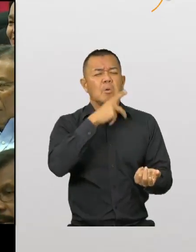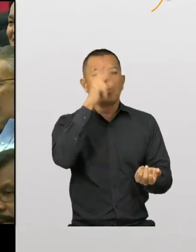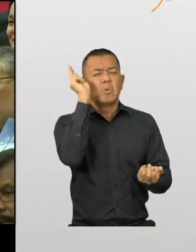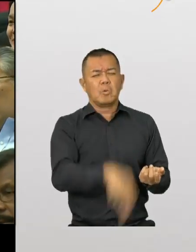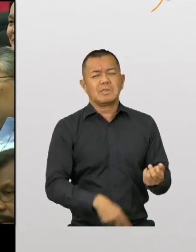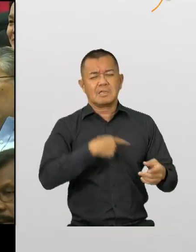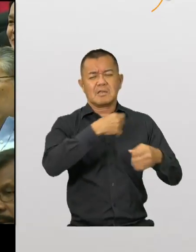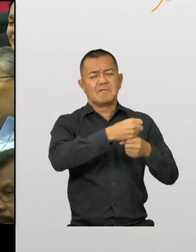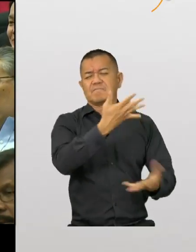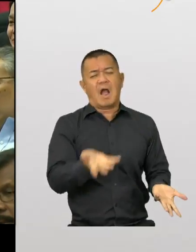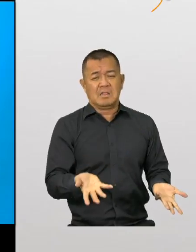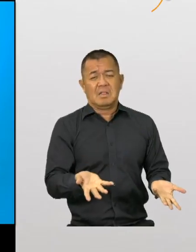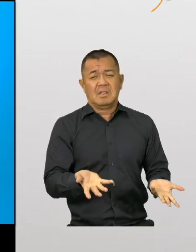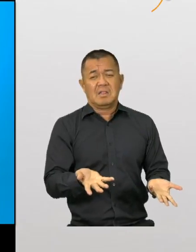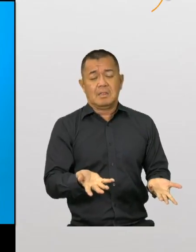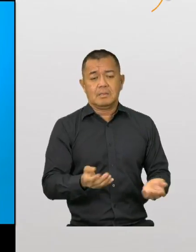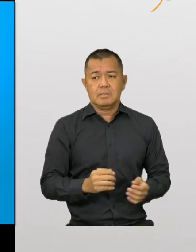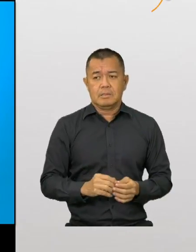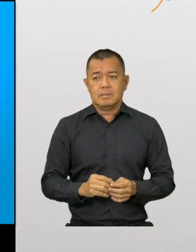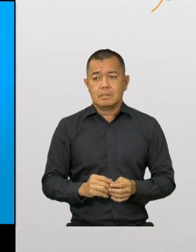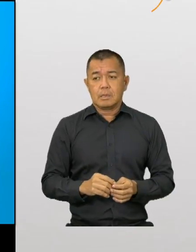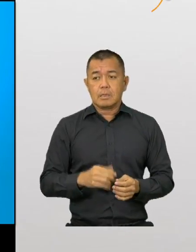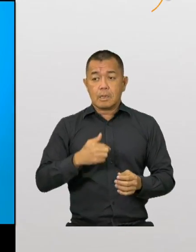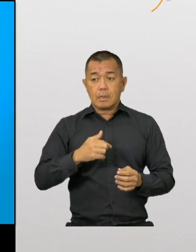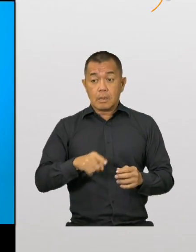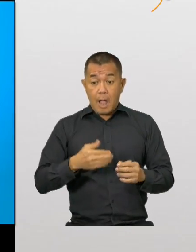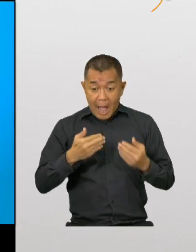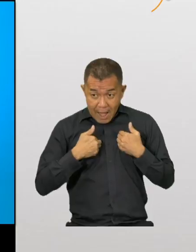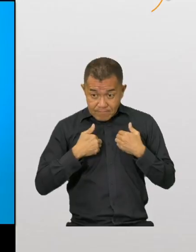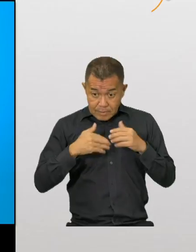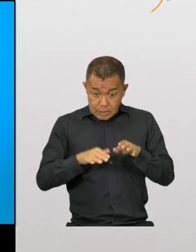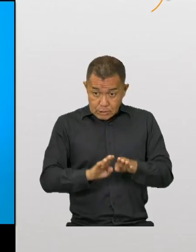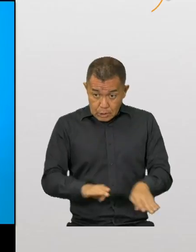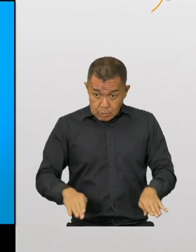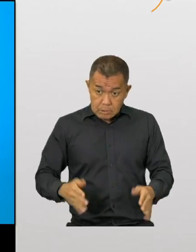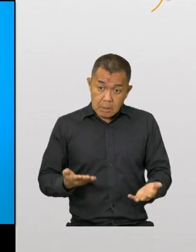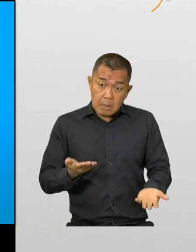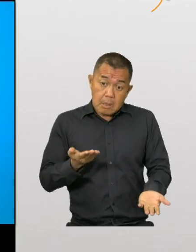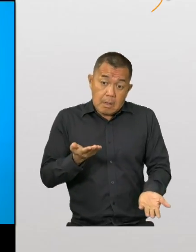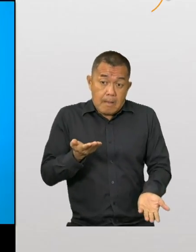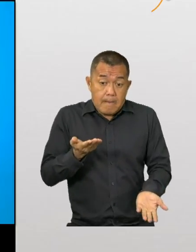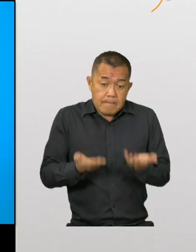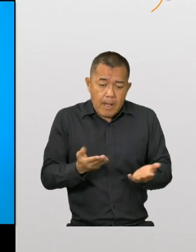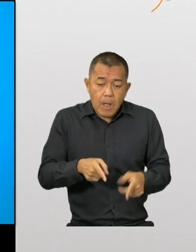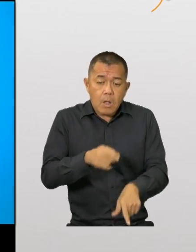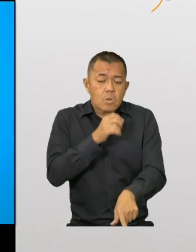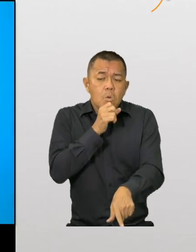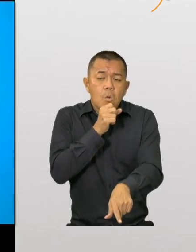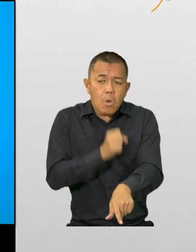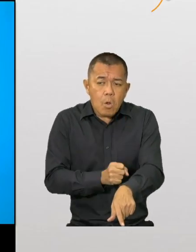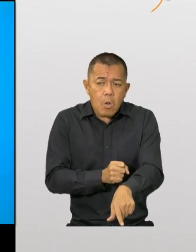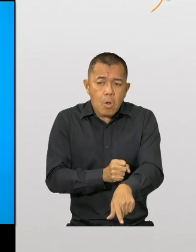If you have children, they also will be very old, almost as old as the flat itself, in their 80s or